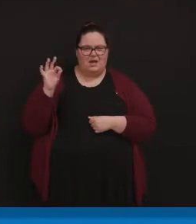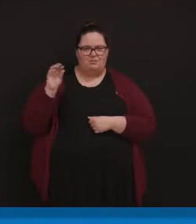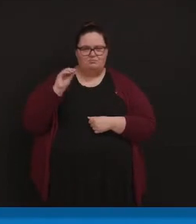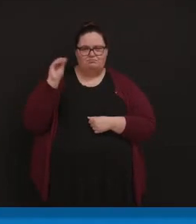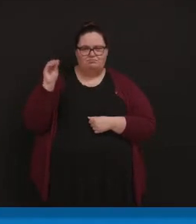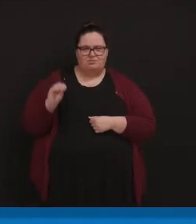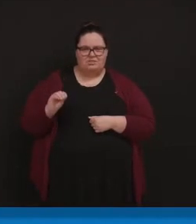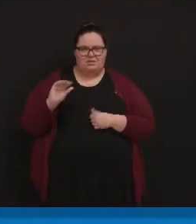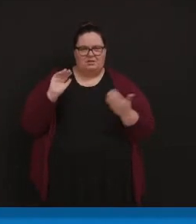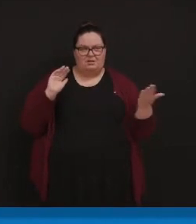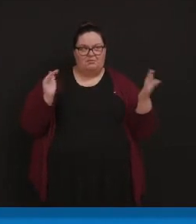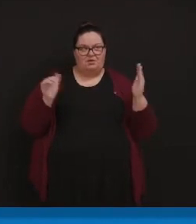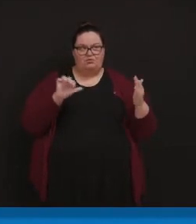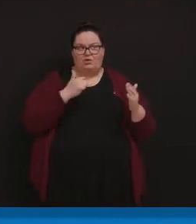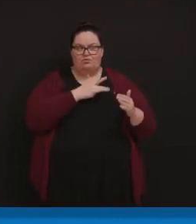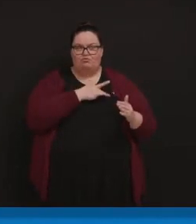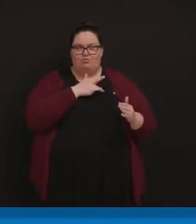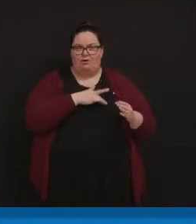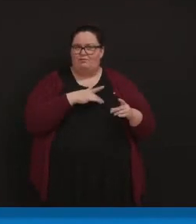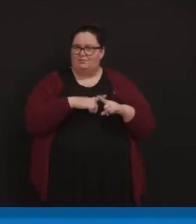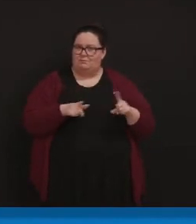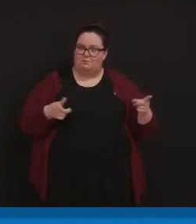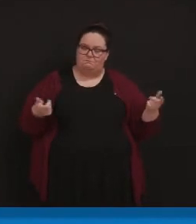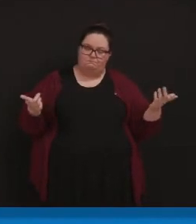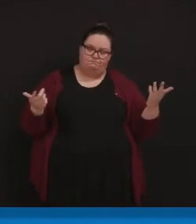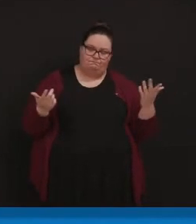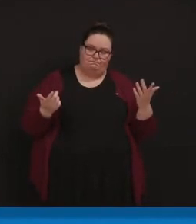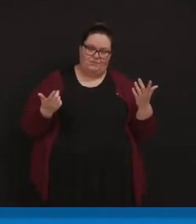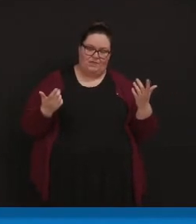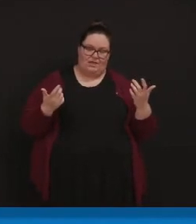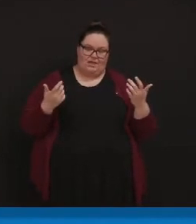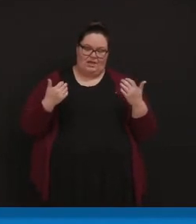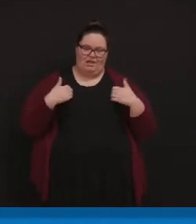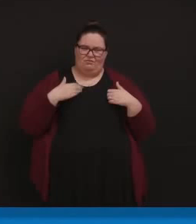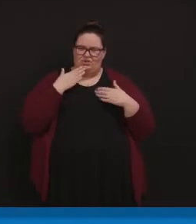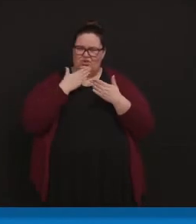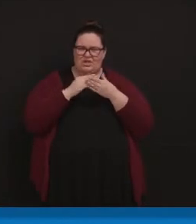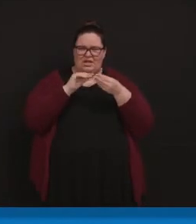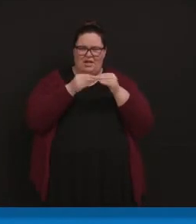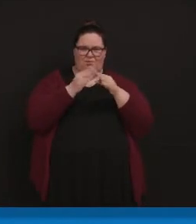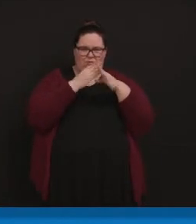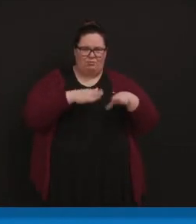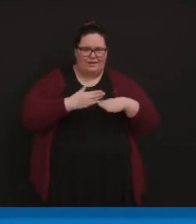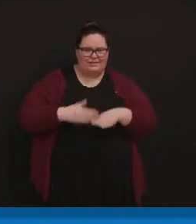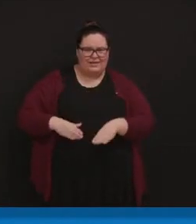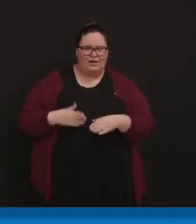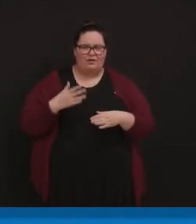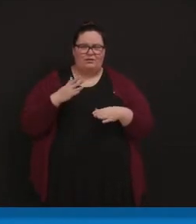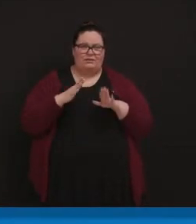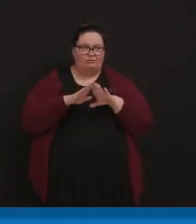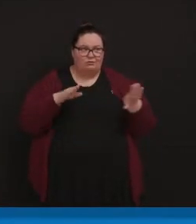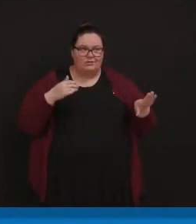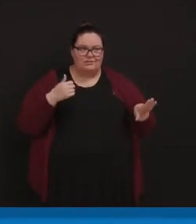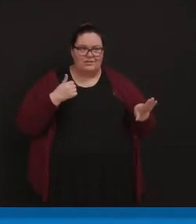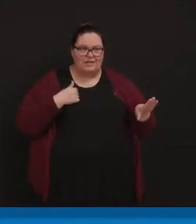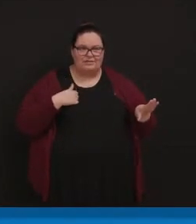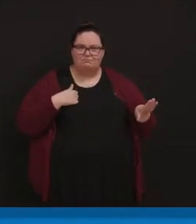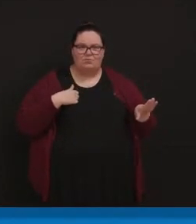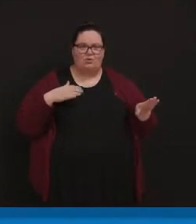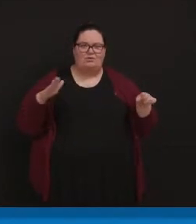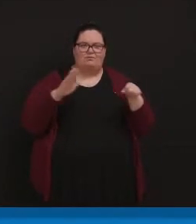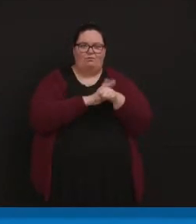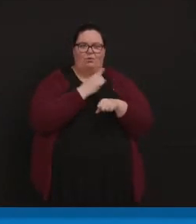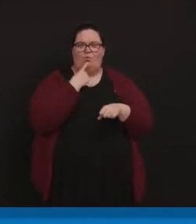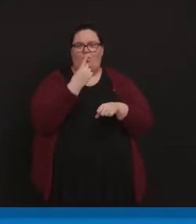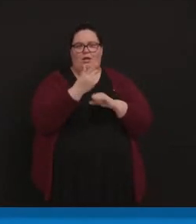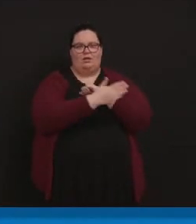other provinces, but again, we really don't have a great breakdown of that just because they release the information for the